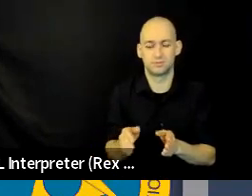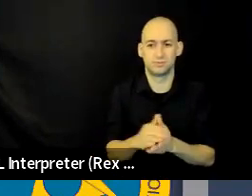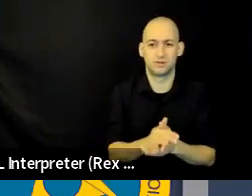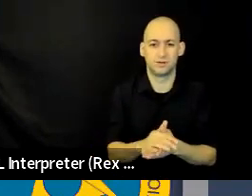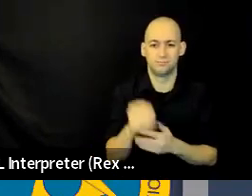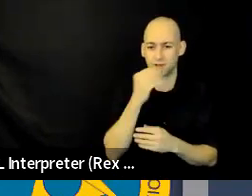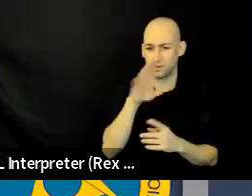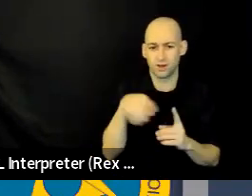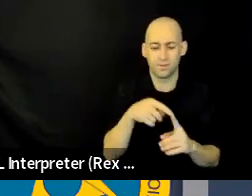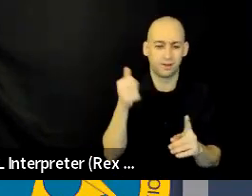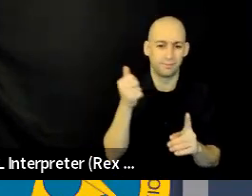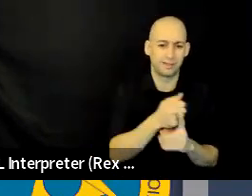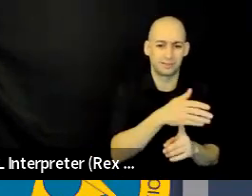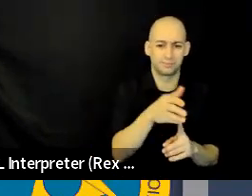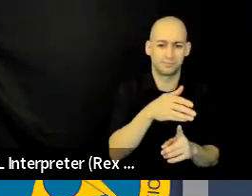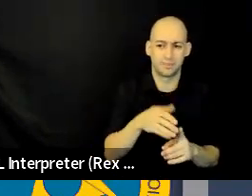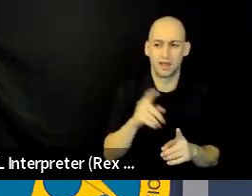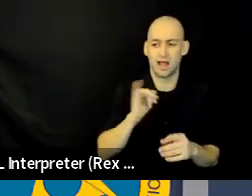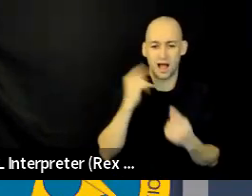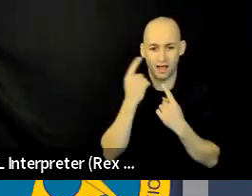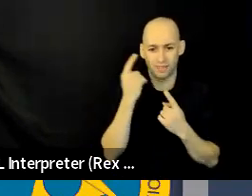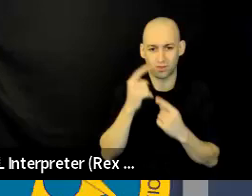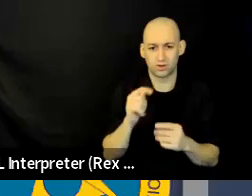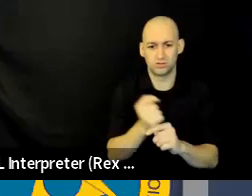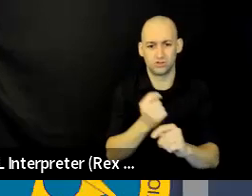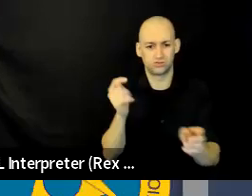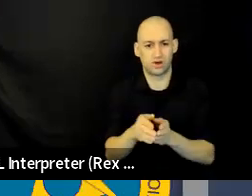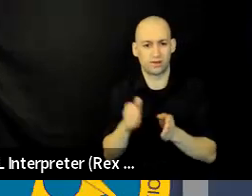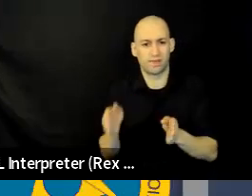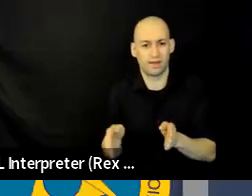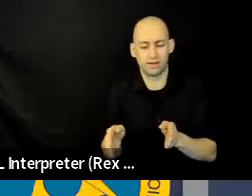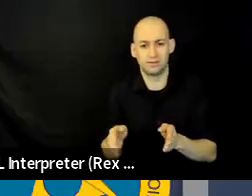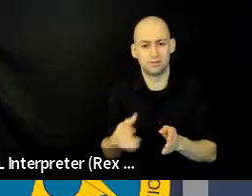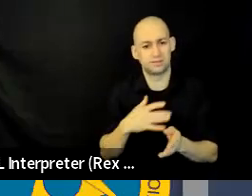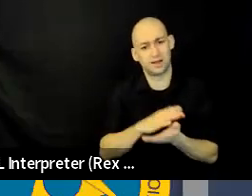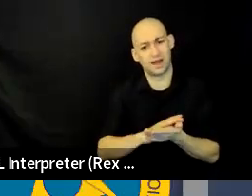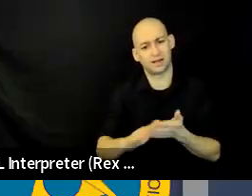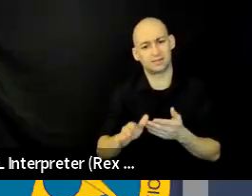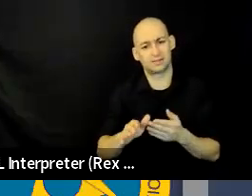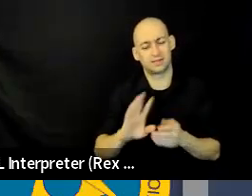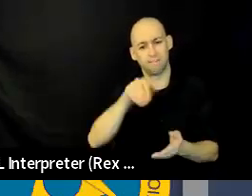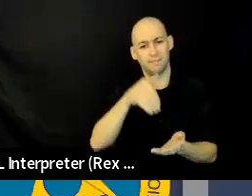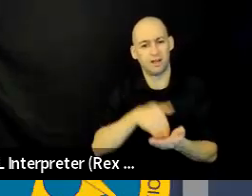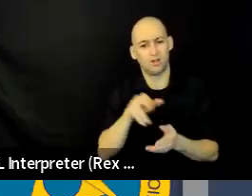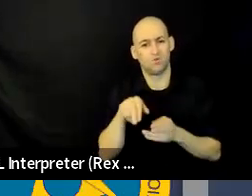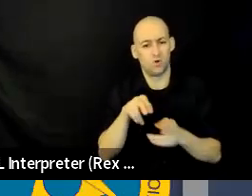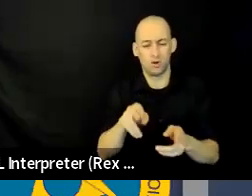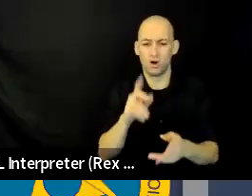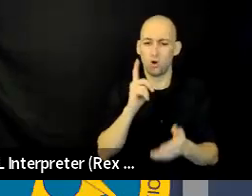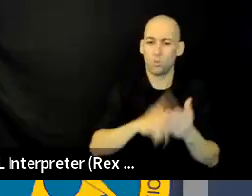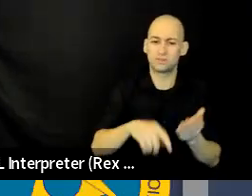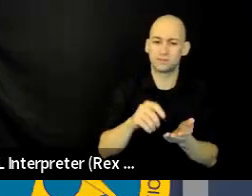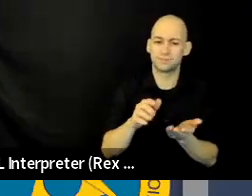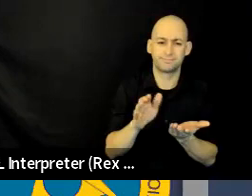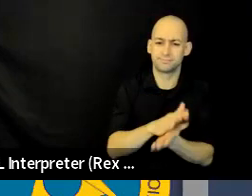them. I always thought of truck lanes as a nice middle road. What does the literature or the modeling say about the utility of truck lanes